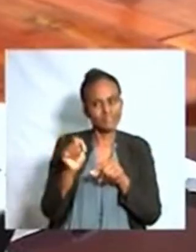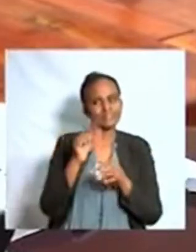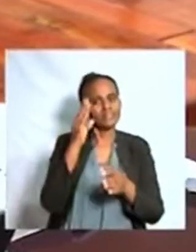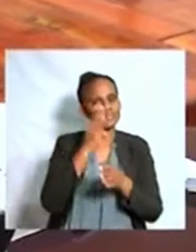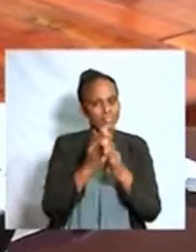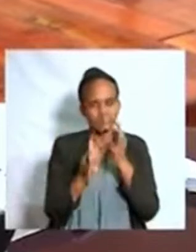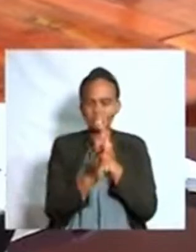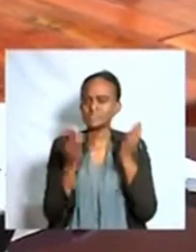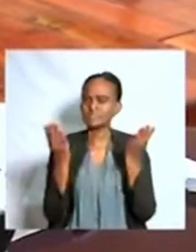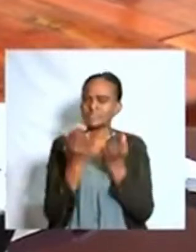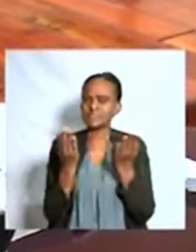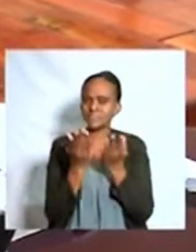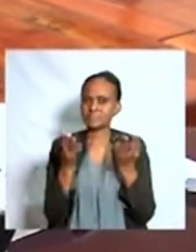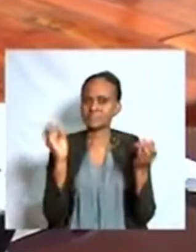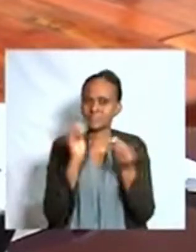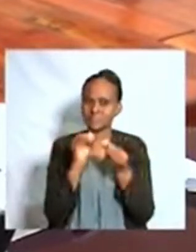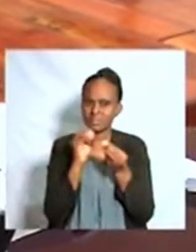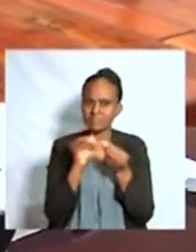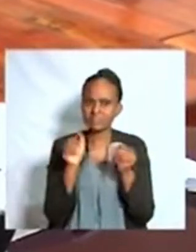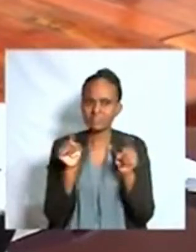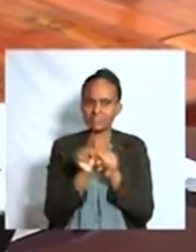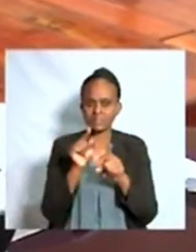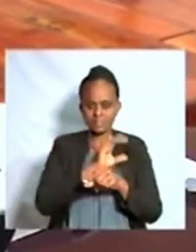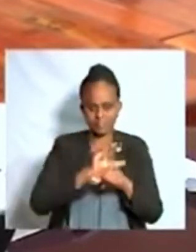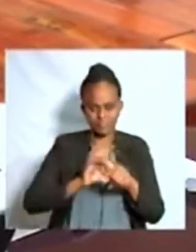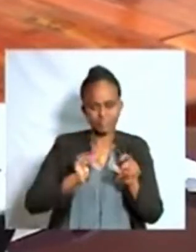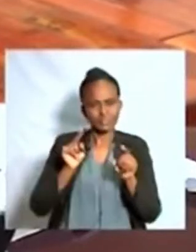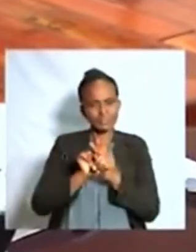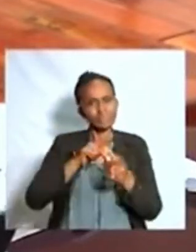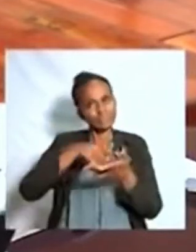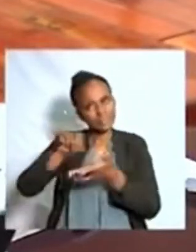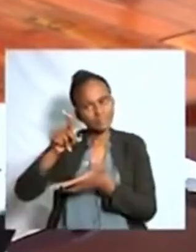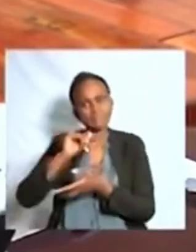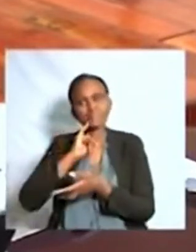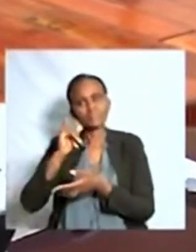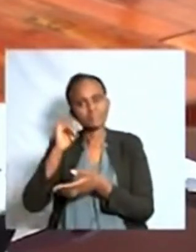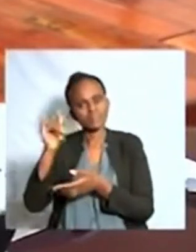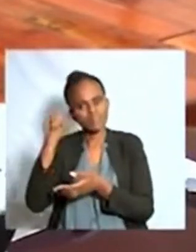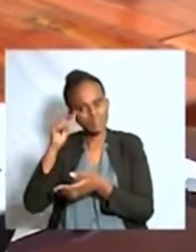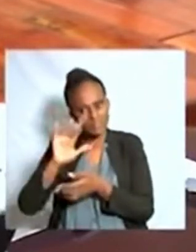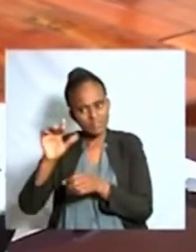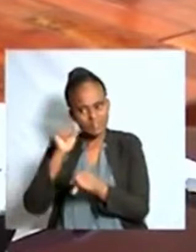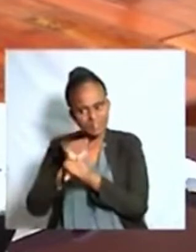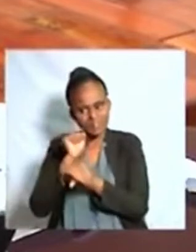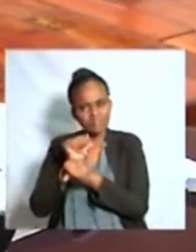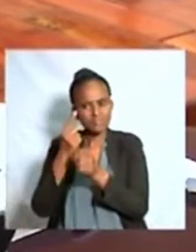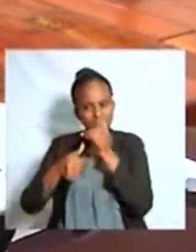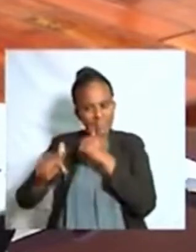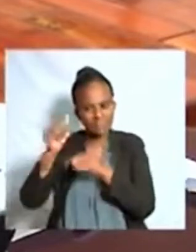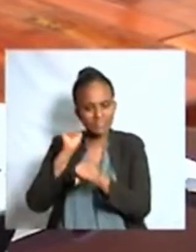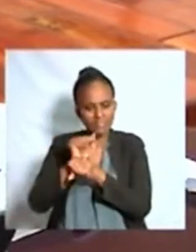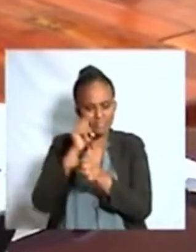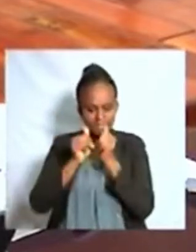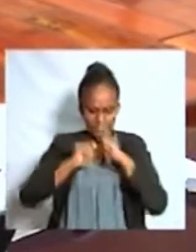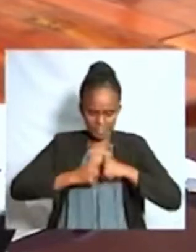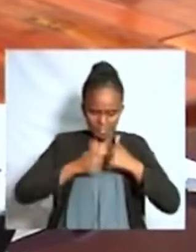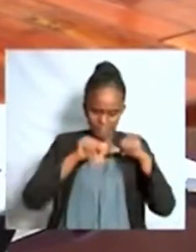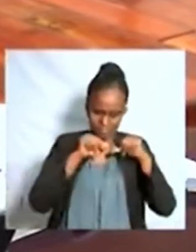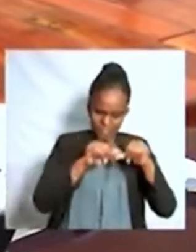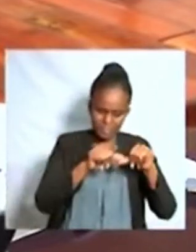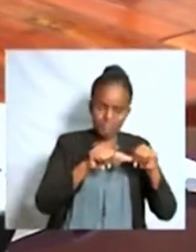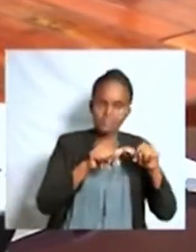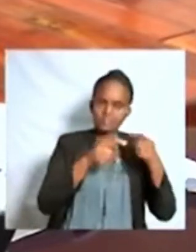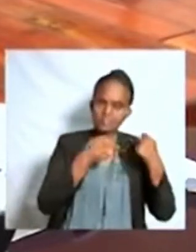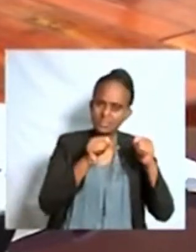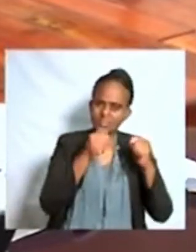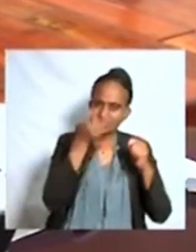been constructed. Further, the contractor has not been paid for the works that he has done so far, because we are still trying to